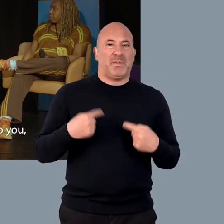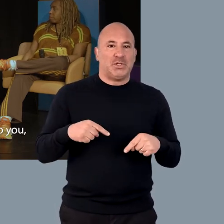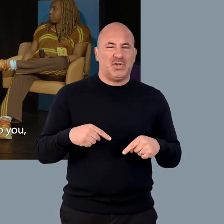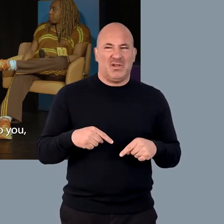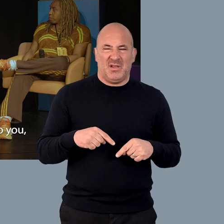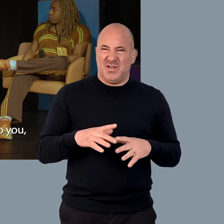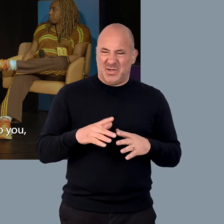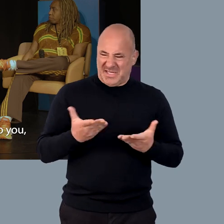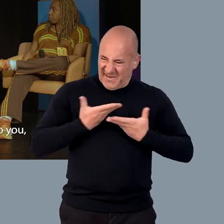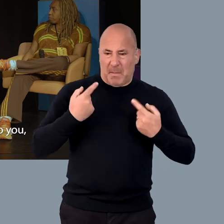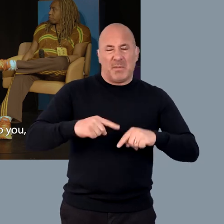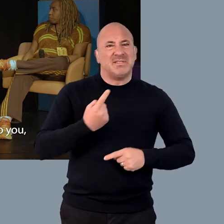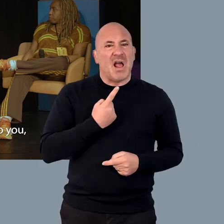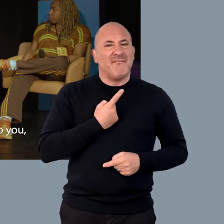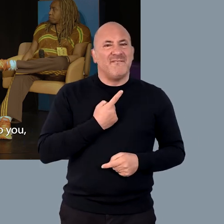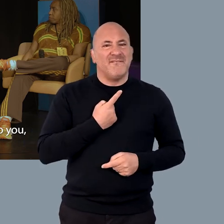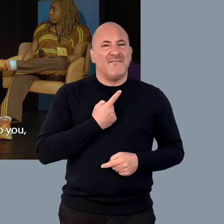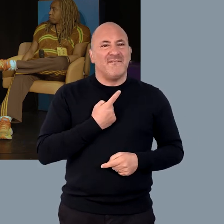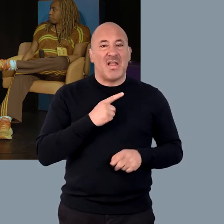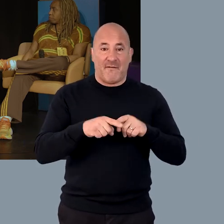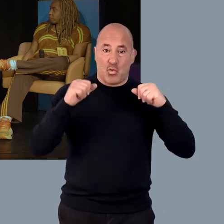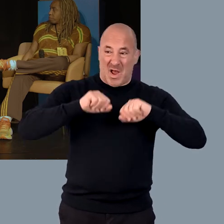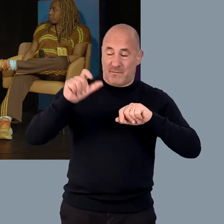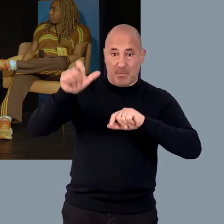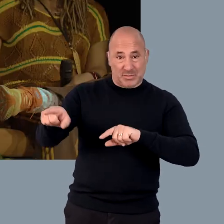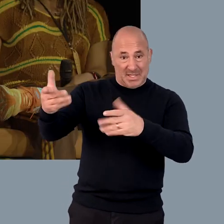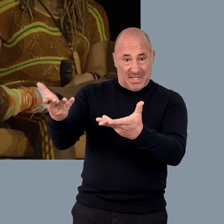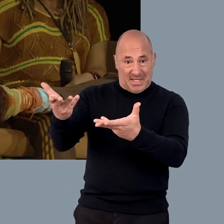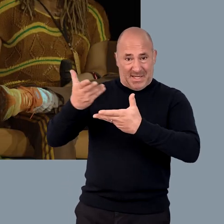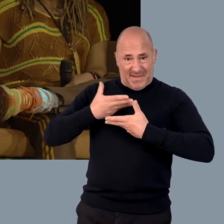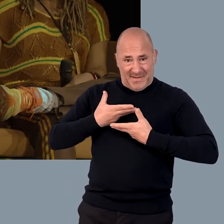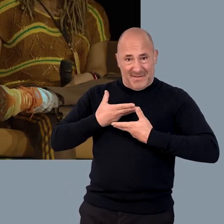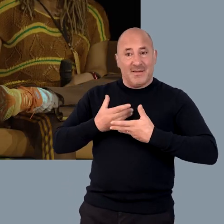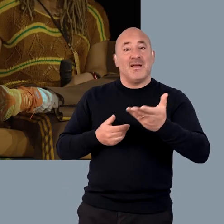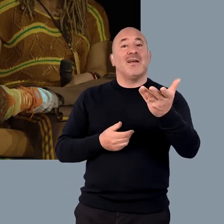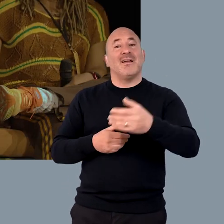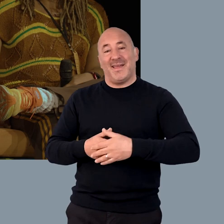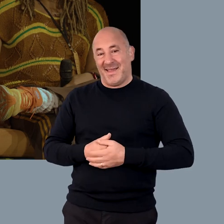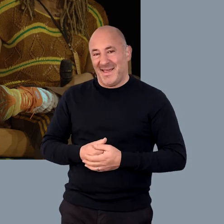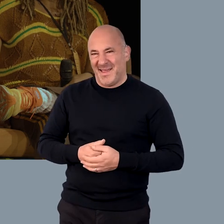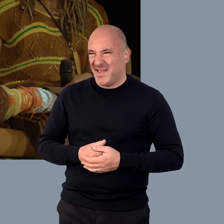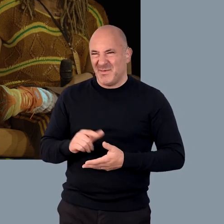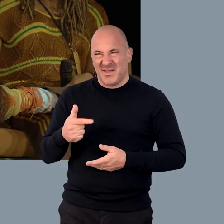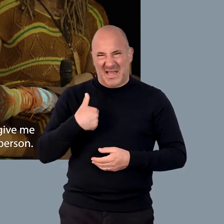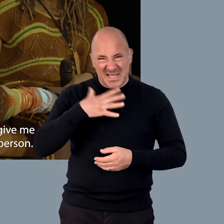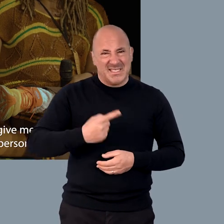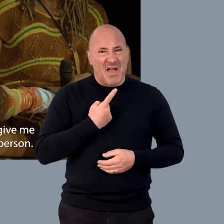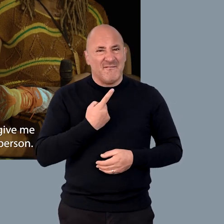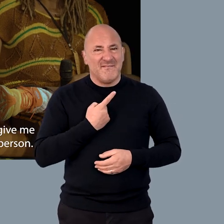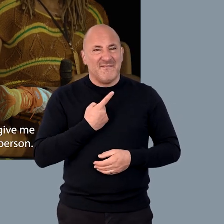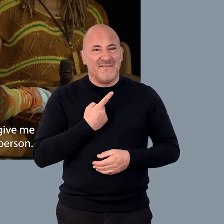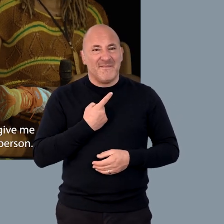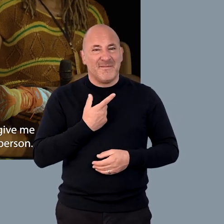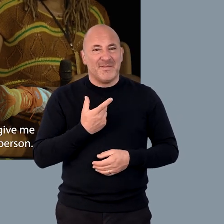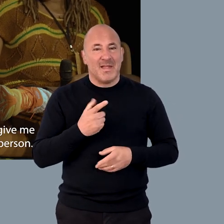if you're waiting for someone to give it to you that's weak there you go but actually you need to you need to you really need